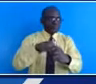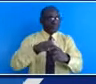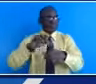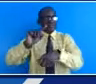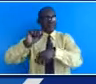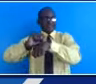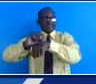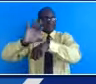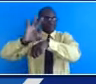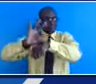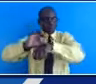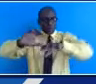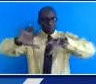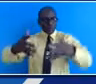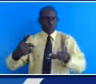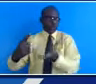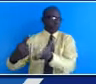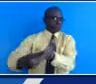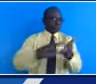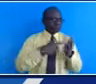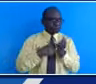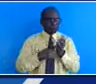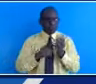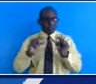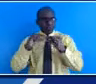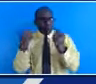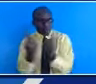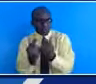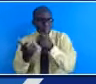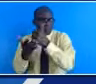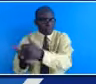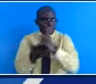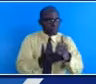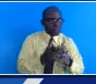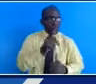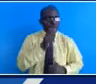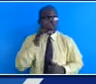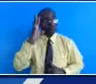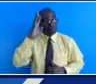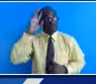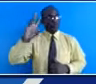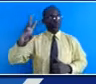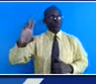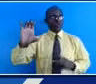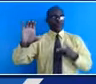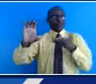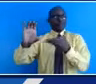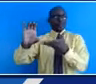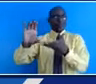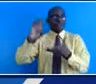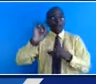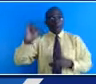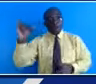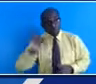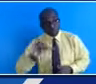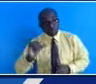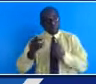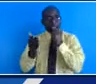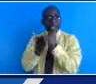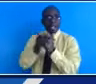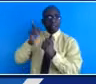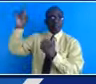to help the county and help the state. And what we asked our members in different sectors is to really drill down to discuss what